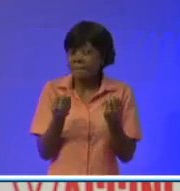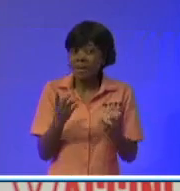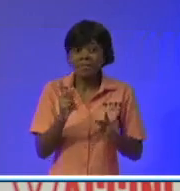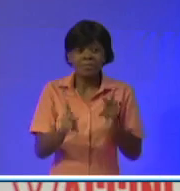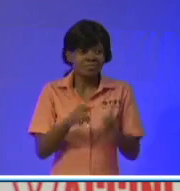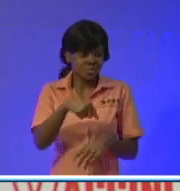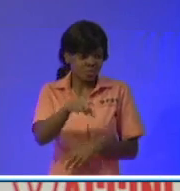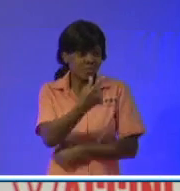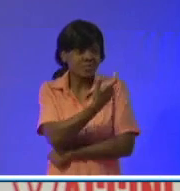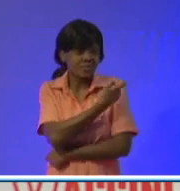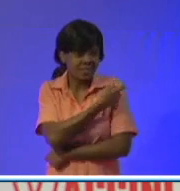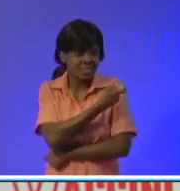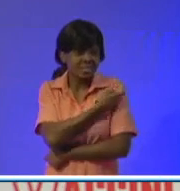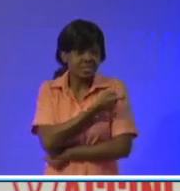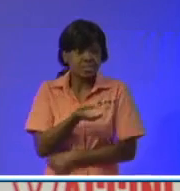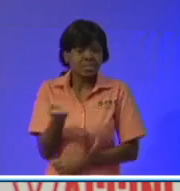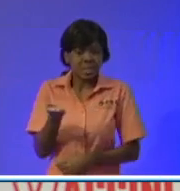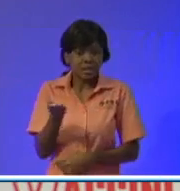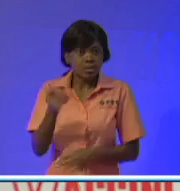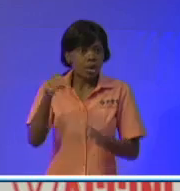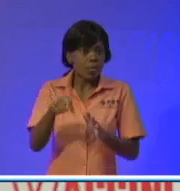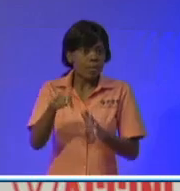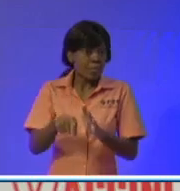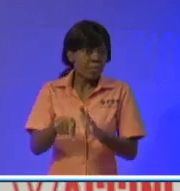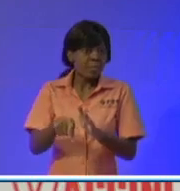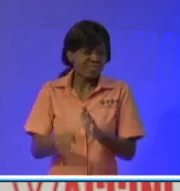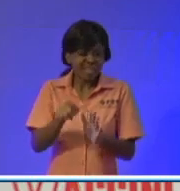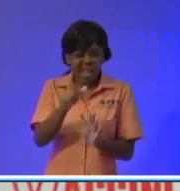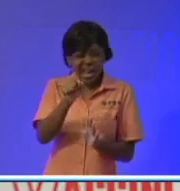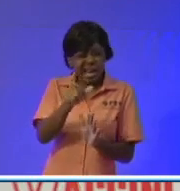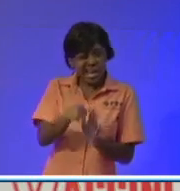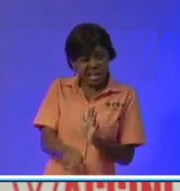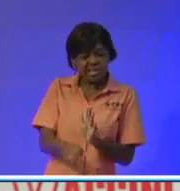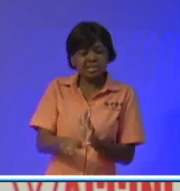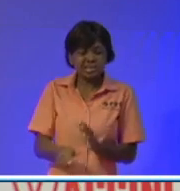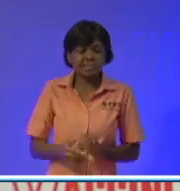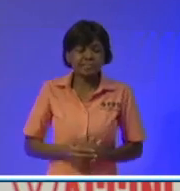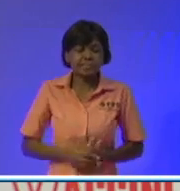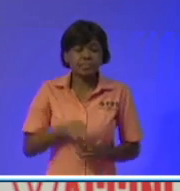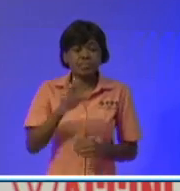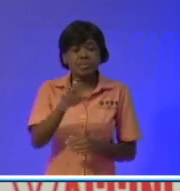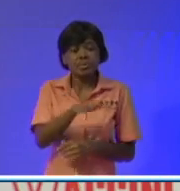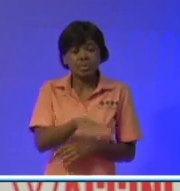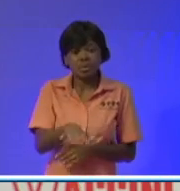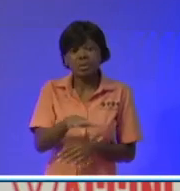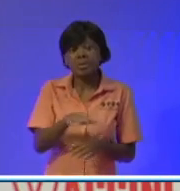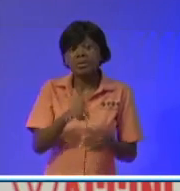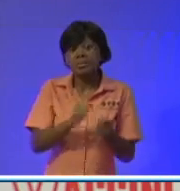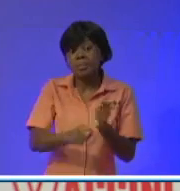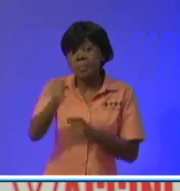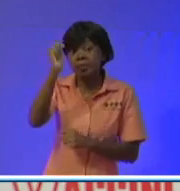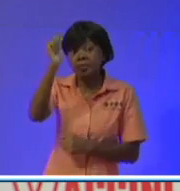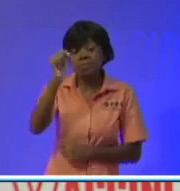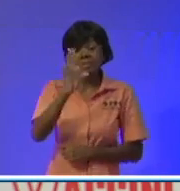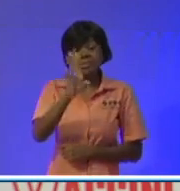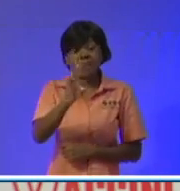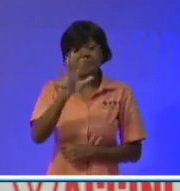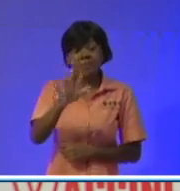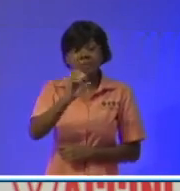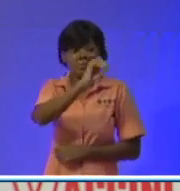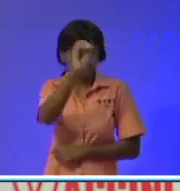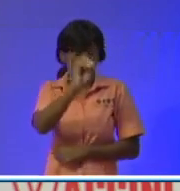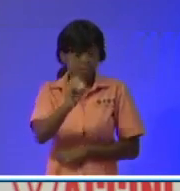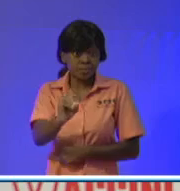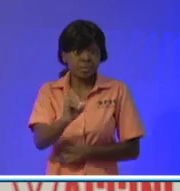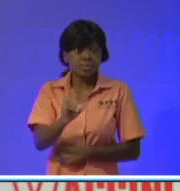is 69%. In Trinidad, it is 75%. In Tobago, it's 38%. We